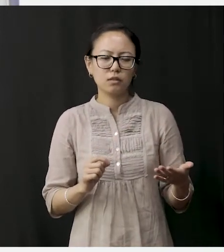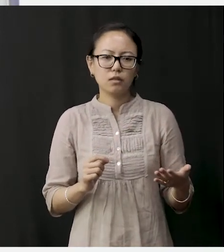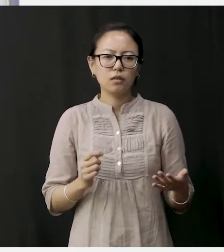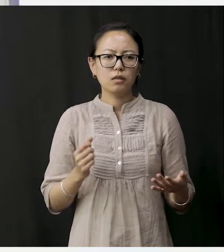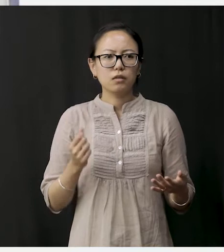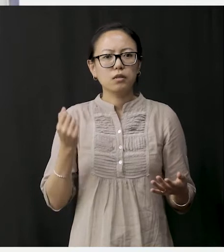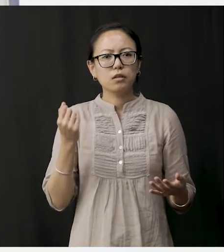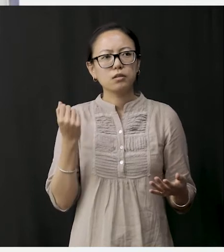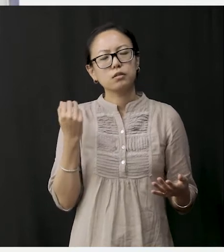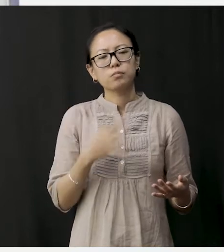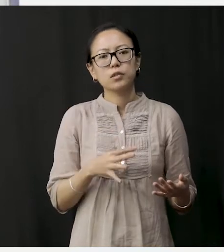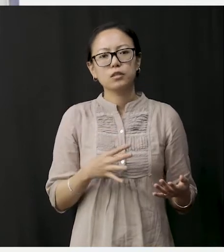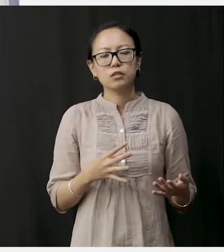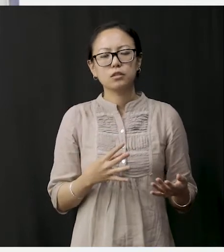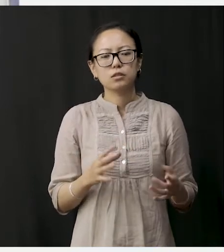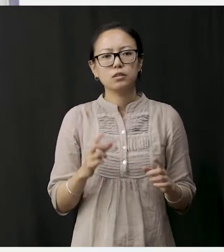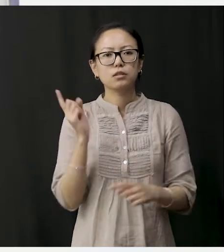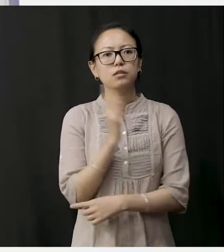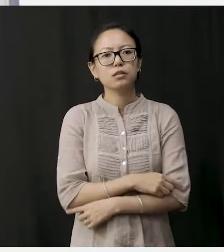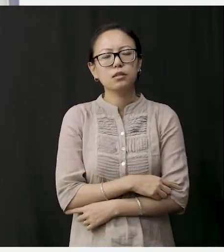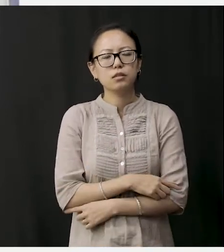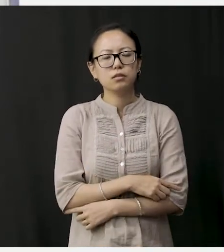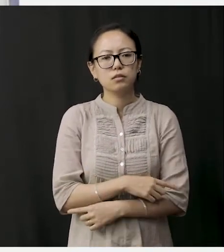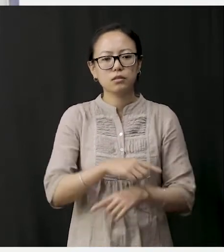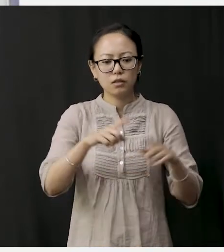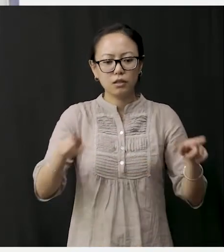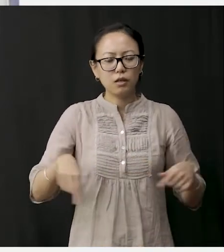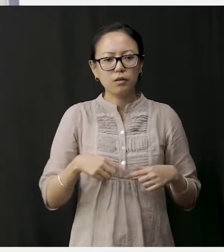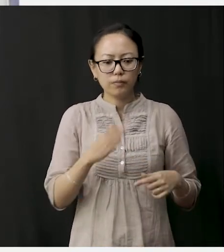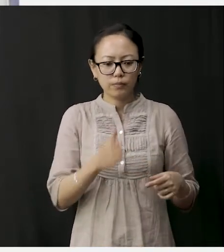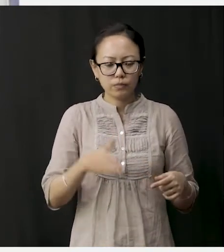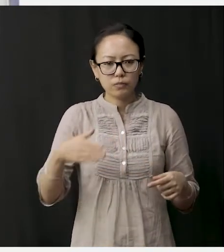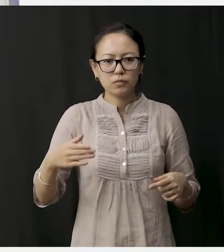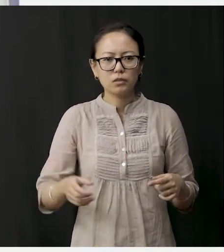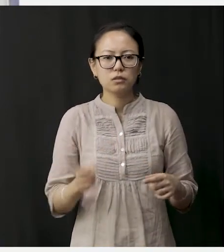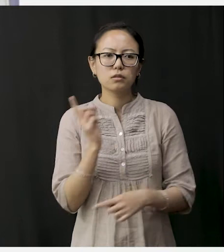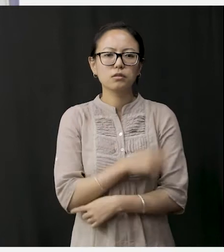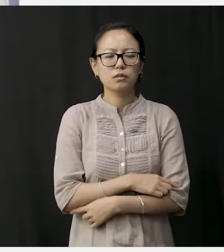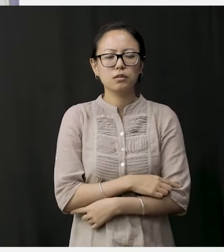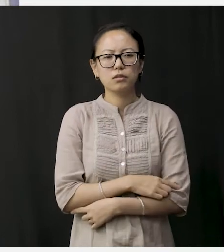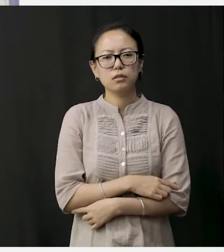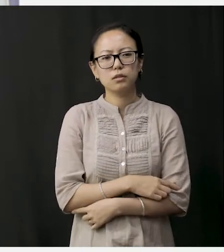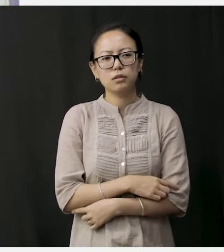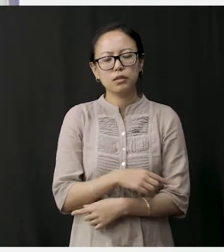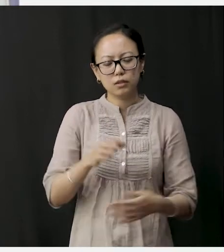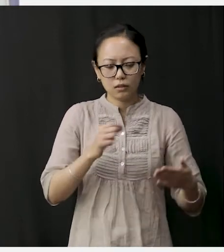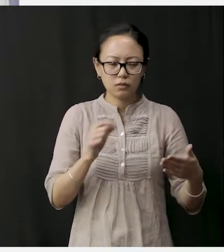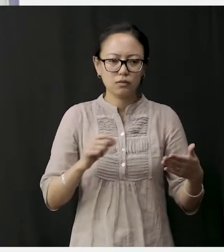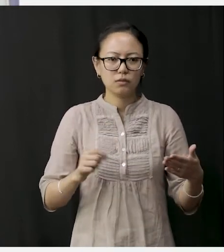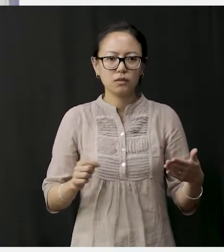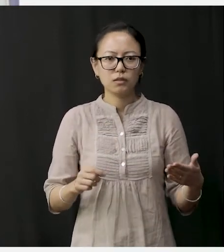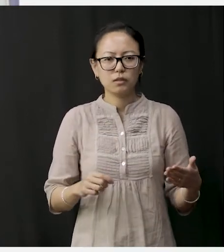like your friend's birthday party that you have celebrated together. So likewise, Aling also writes